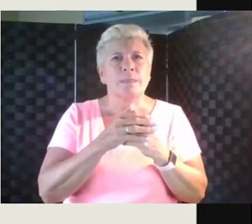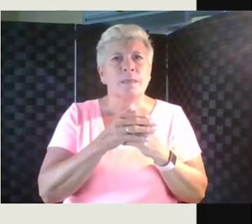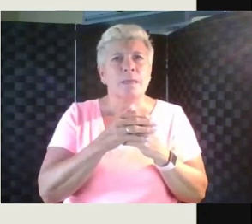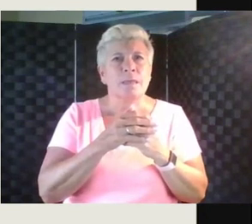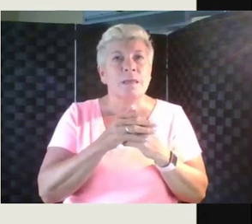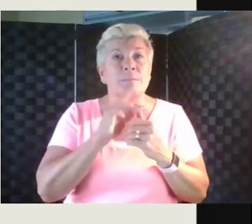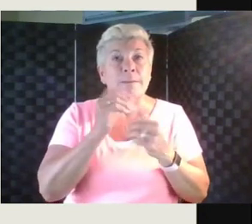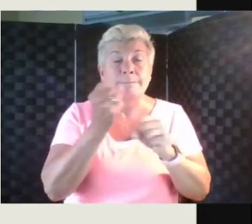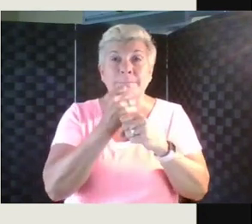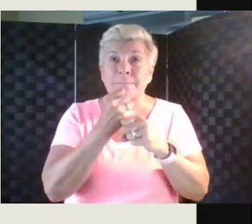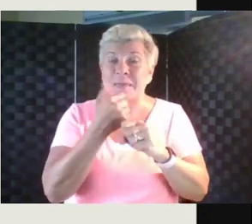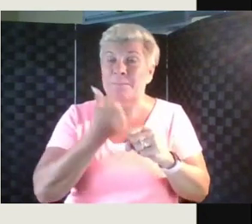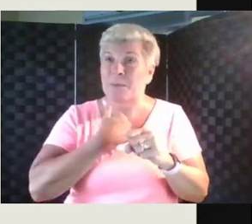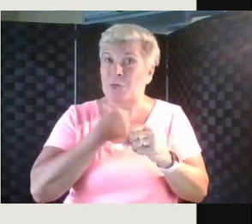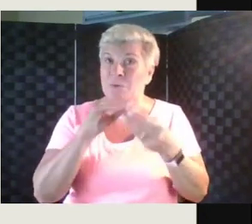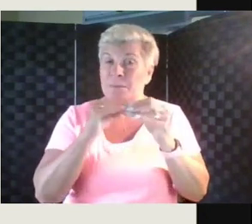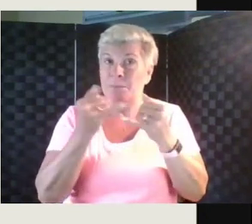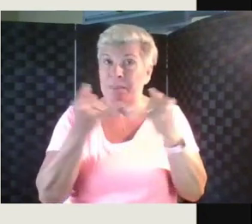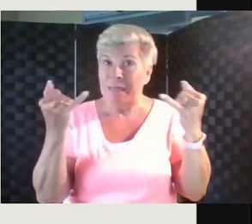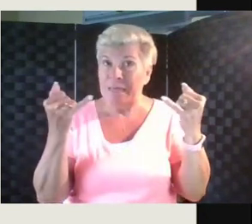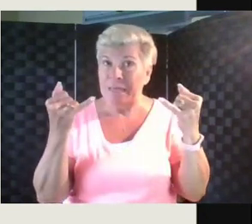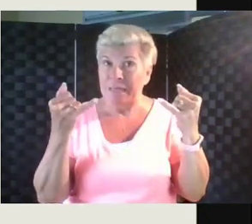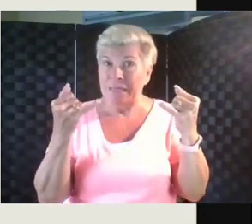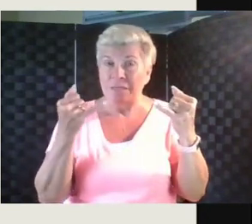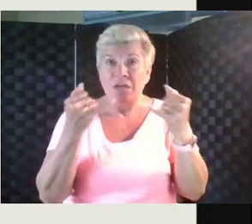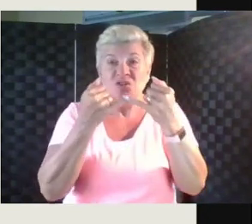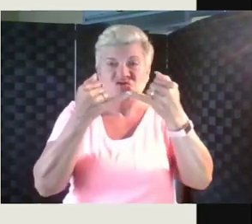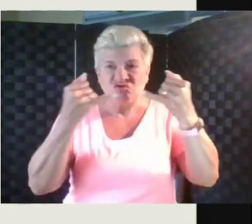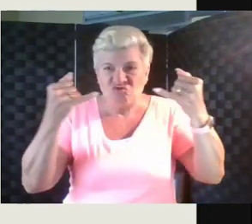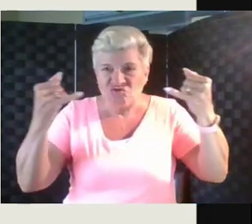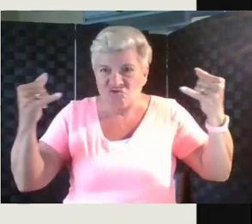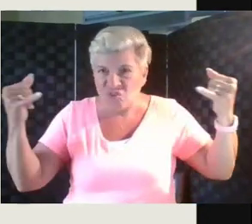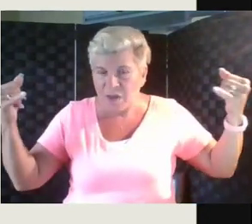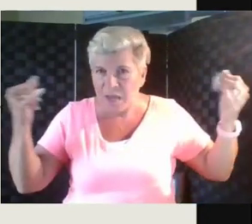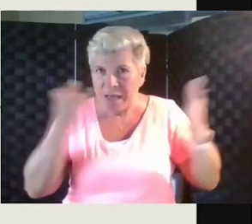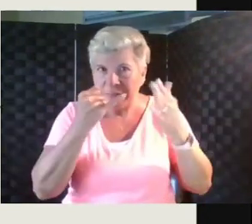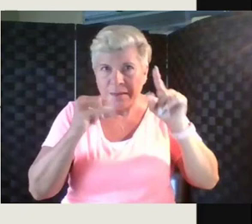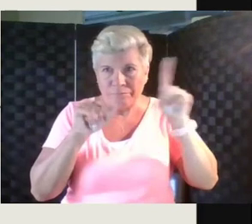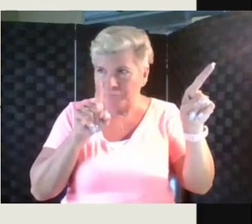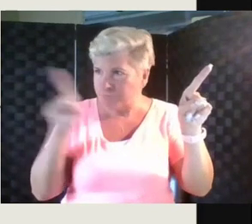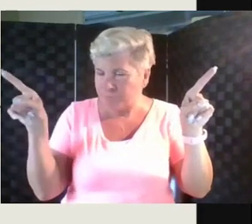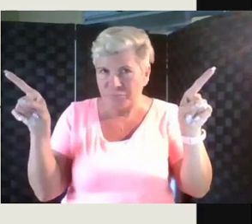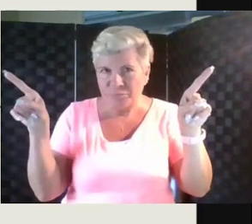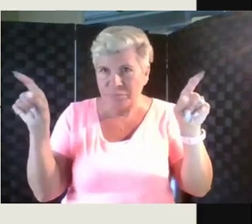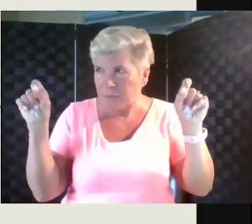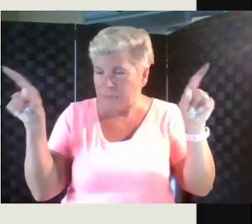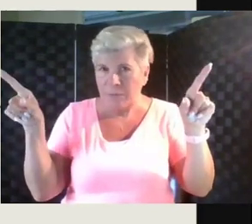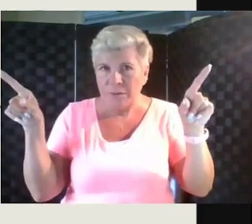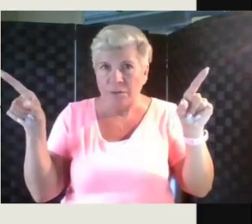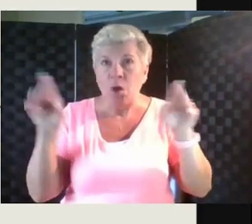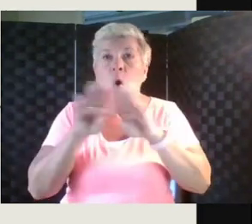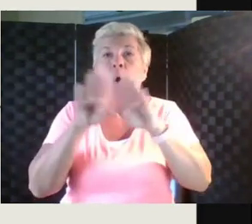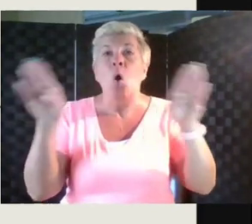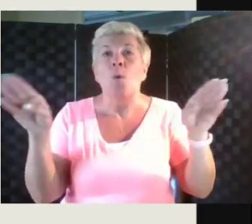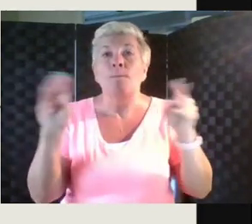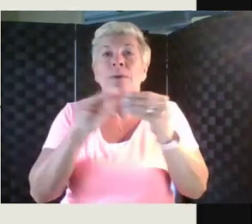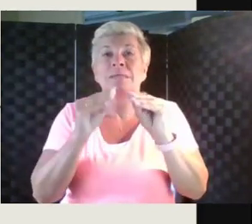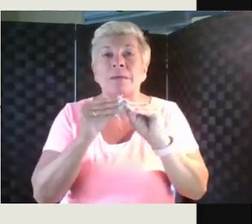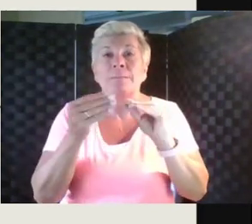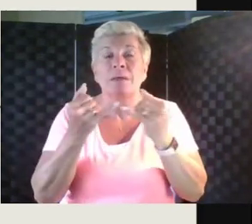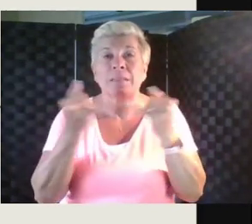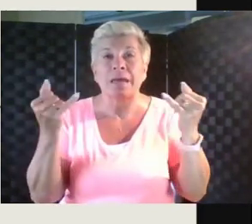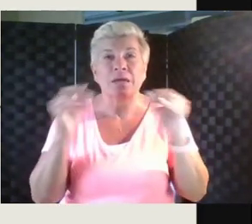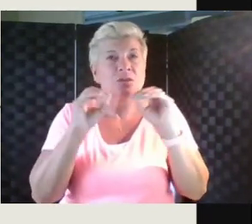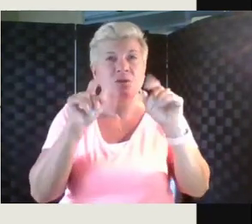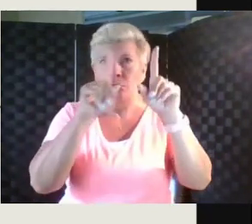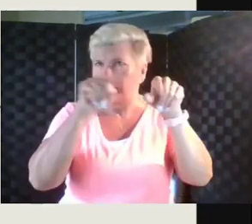can actually create my own number line. All I need to do is draw a straight line with arrows on either end. This is called an open number line. There are no